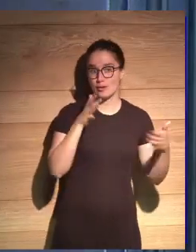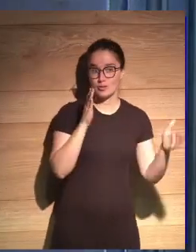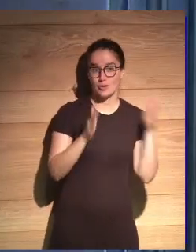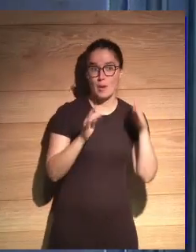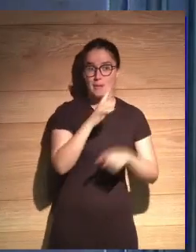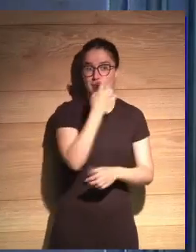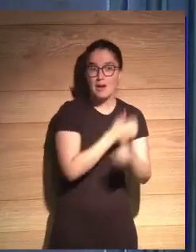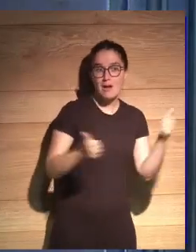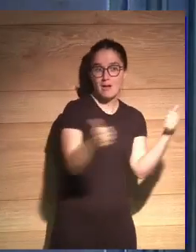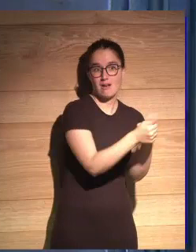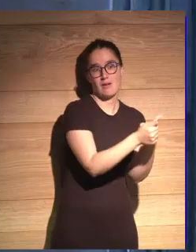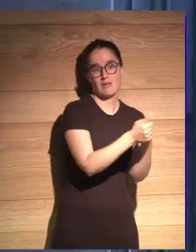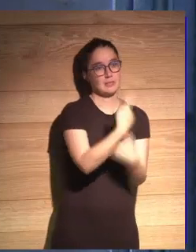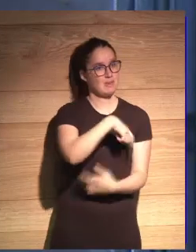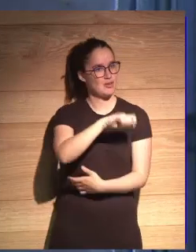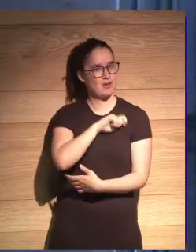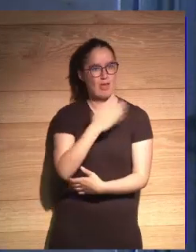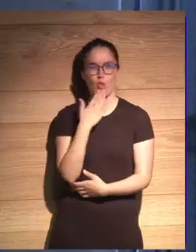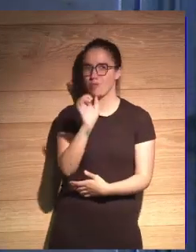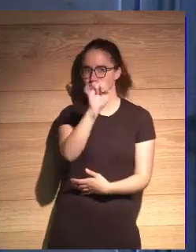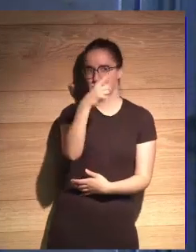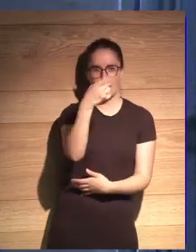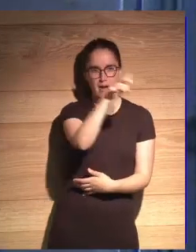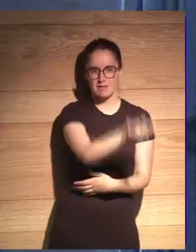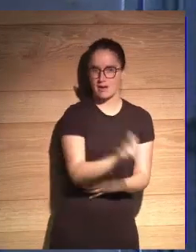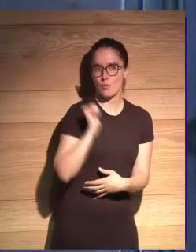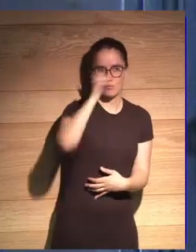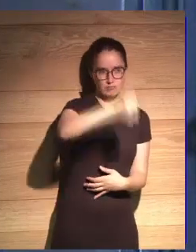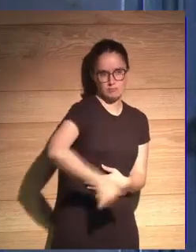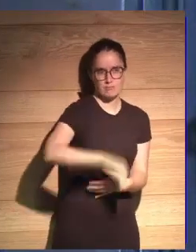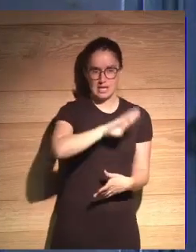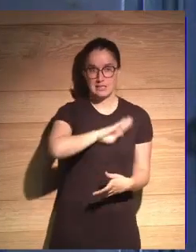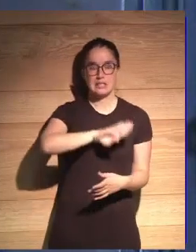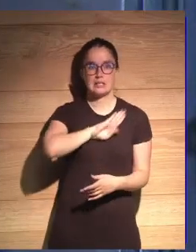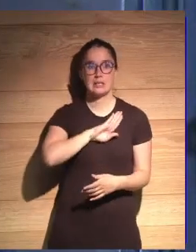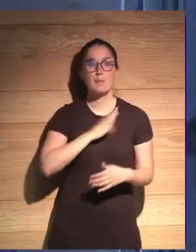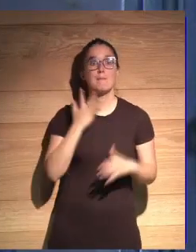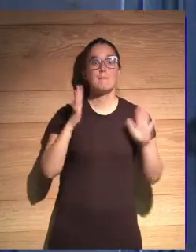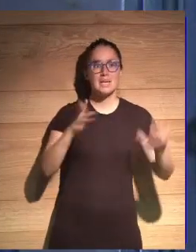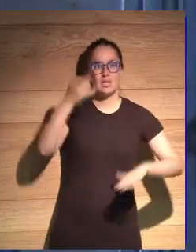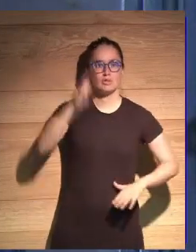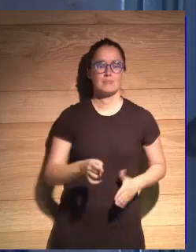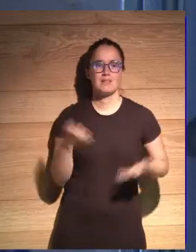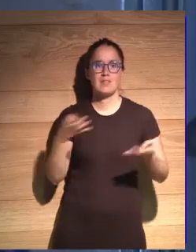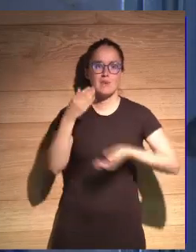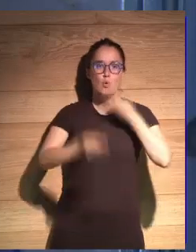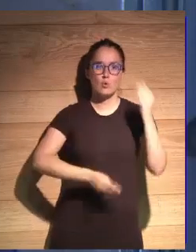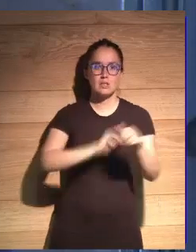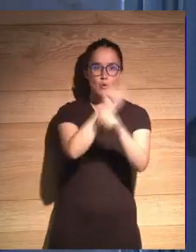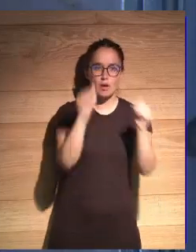option, which is the first leisure option of Spanish